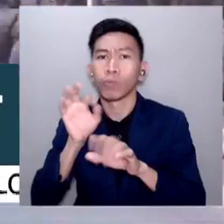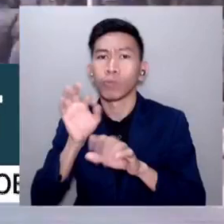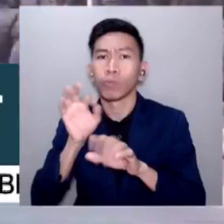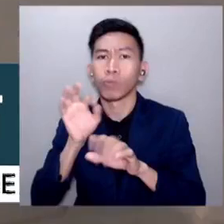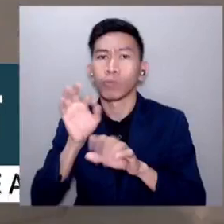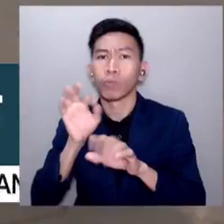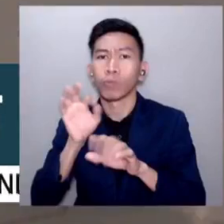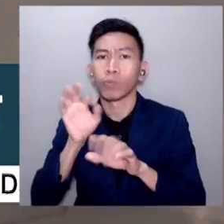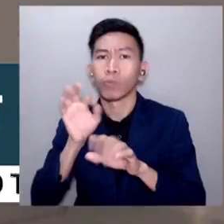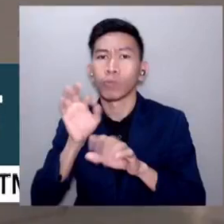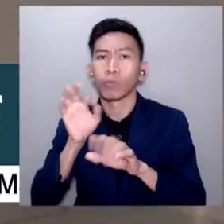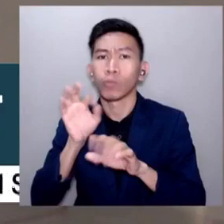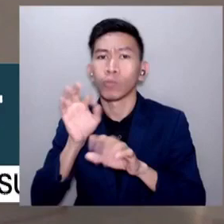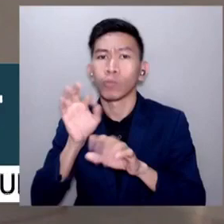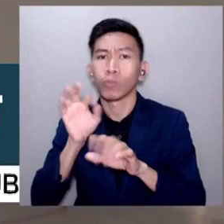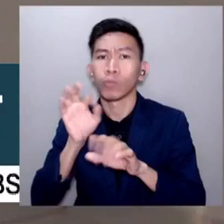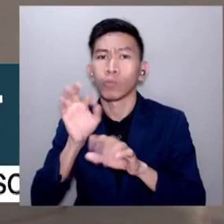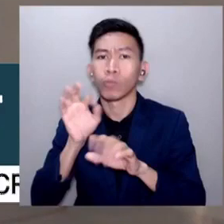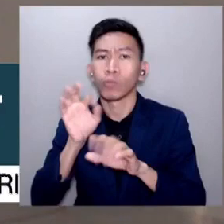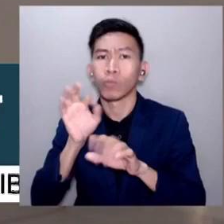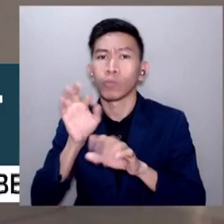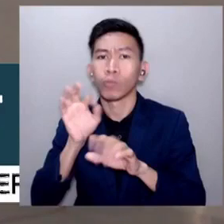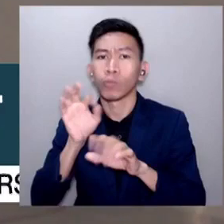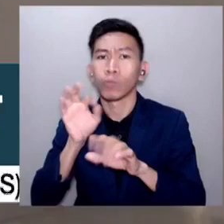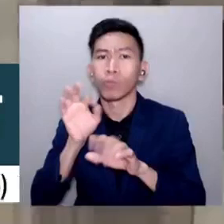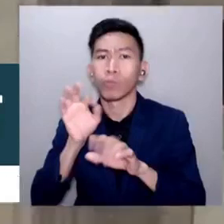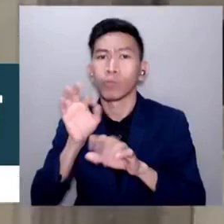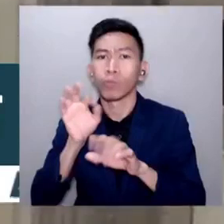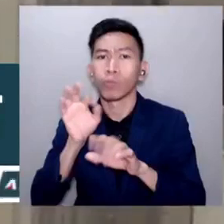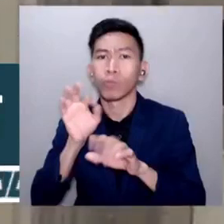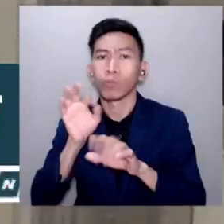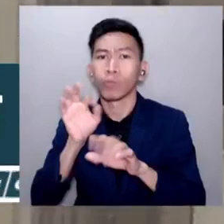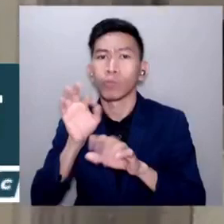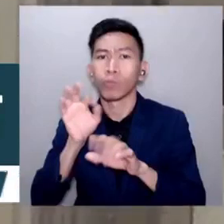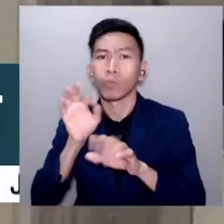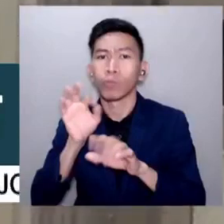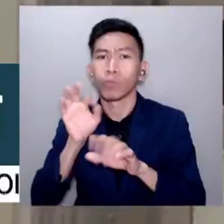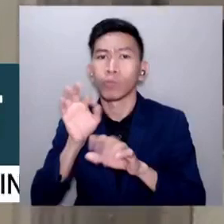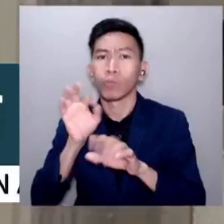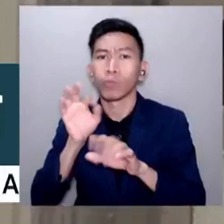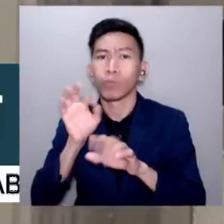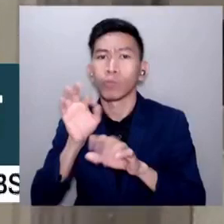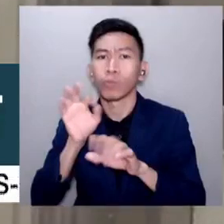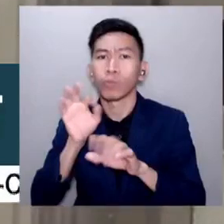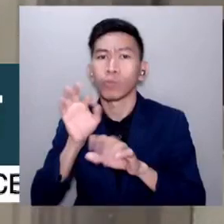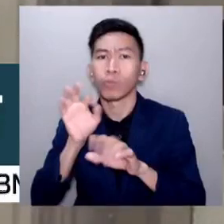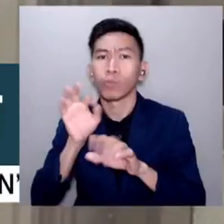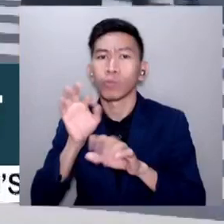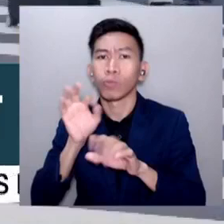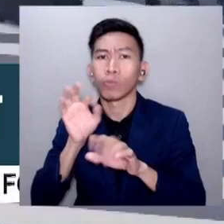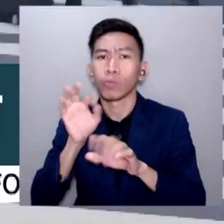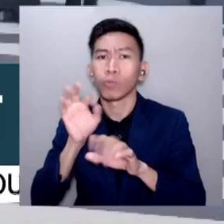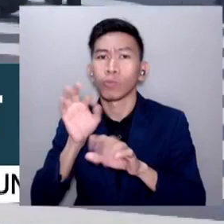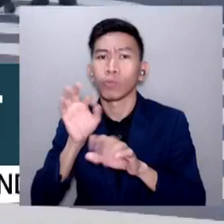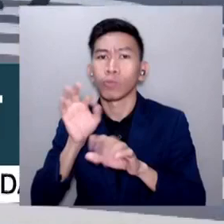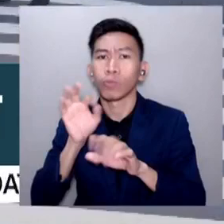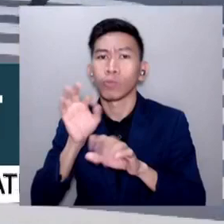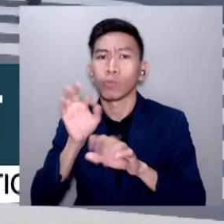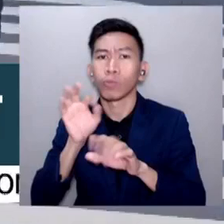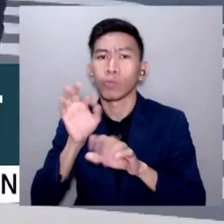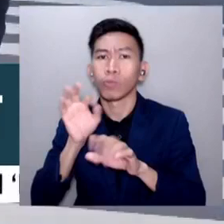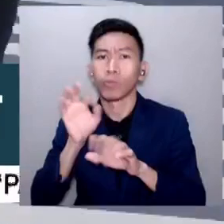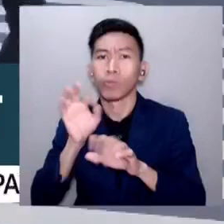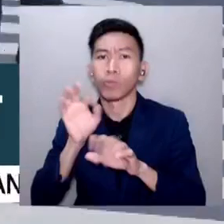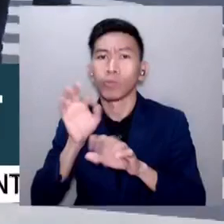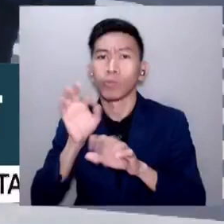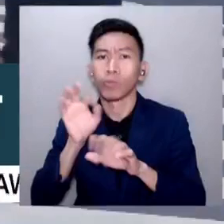Narita airport from the U.S. last March. She is fully vaccinated and is asymptomatic. The XE strain, make that XE strain,